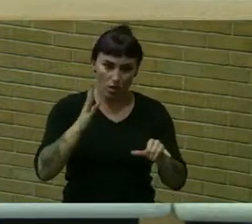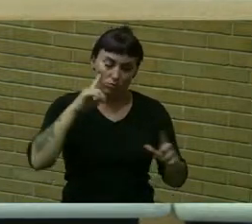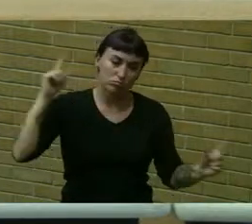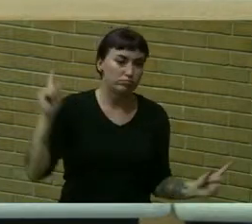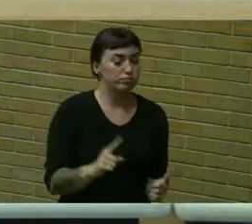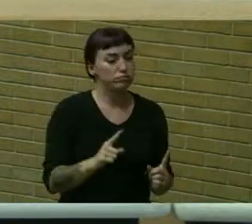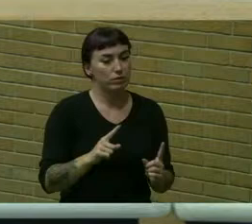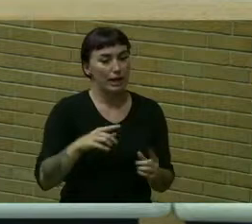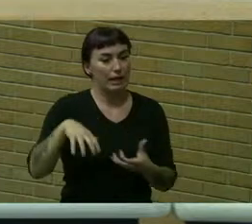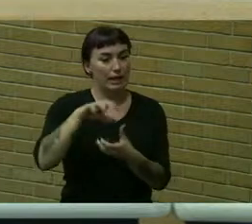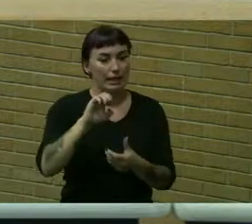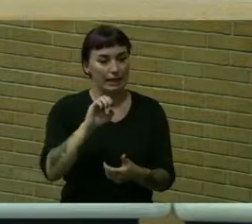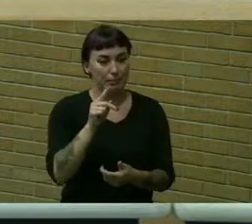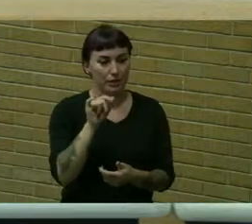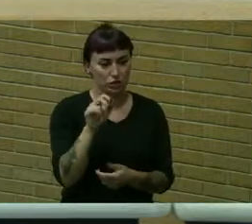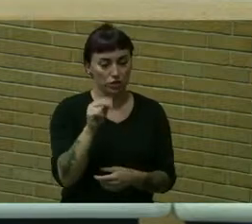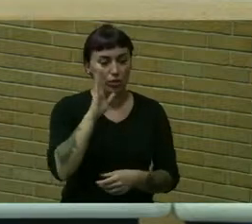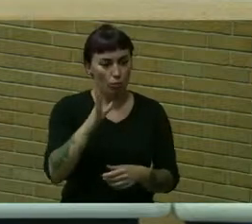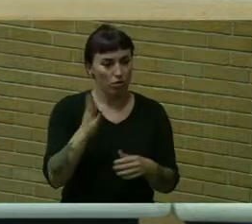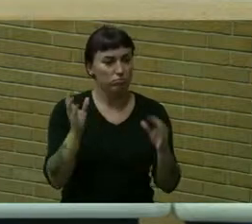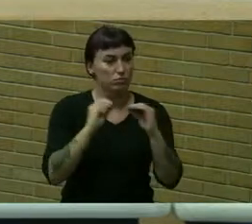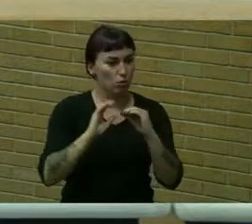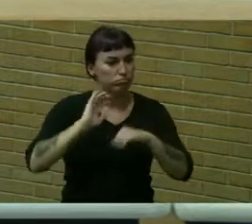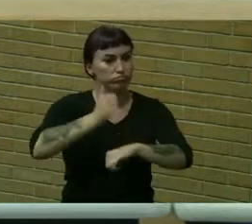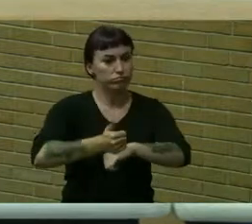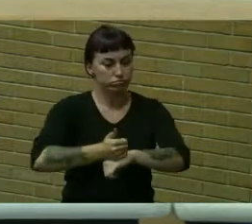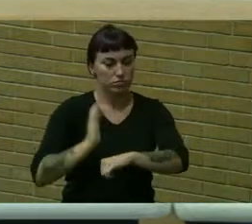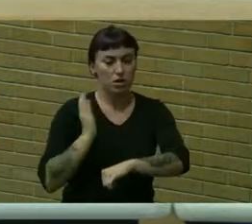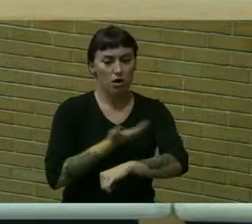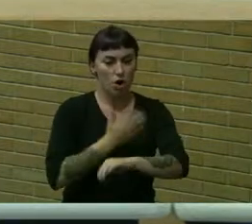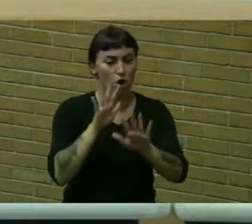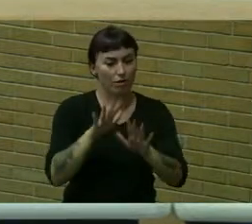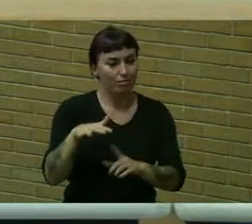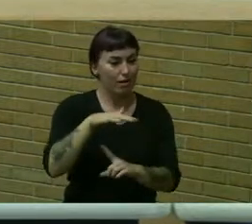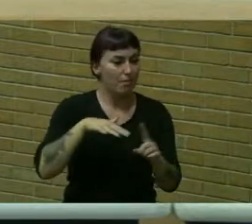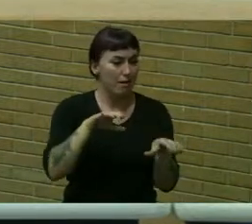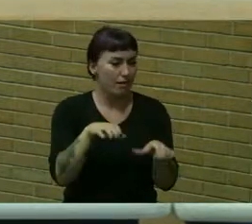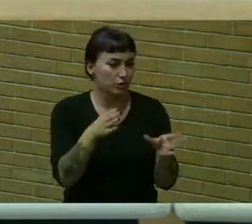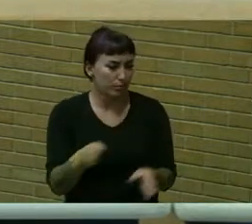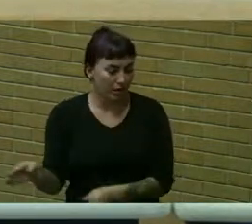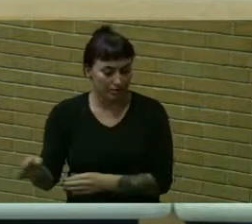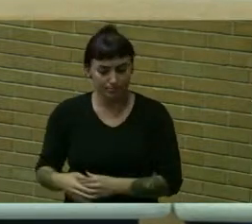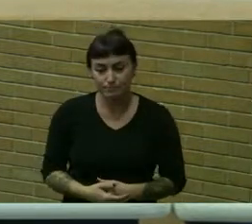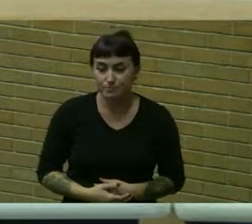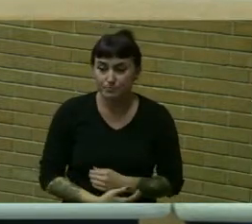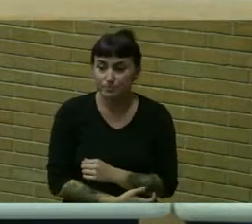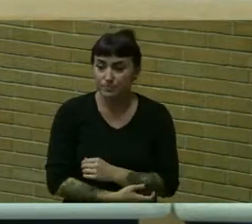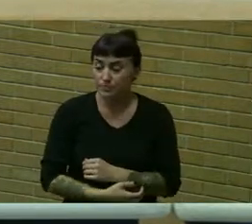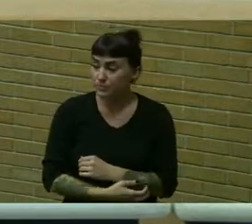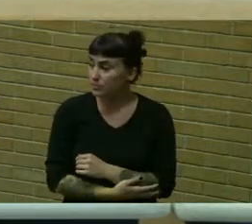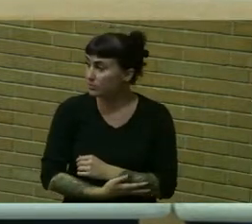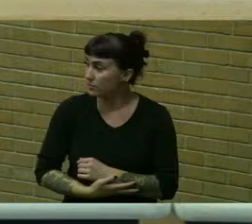reduce emissions and further implement our climate action plan.